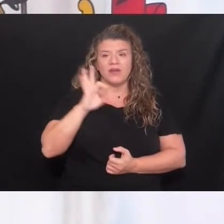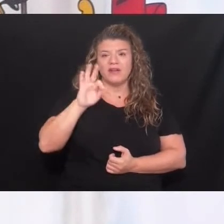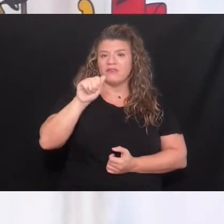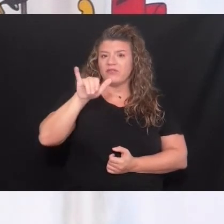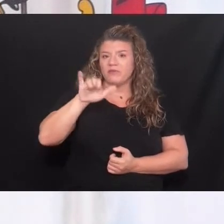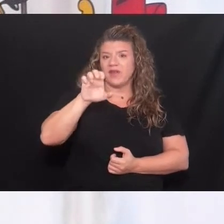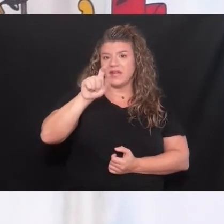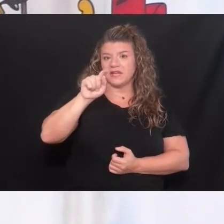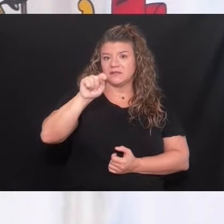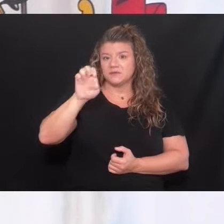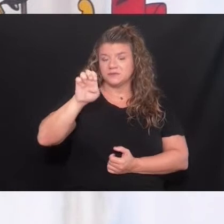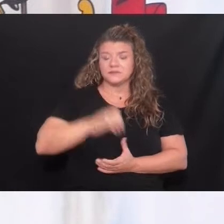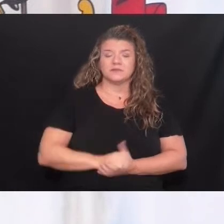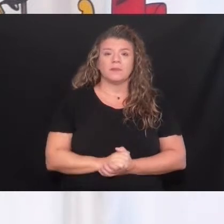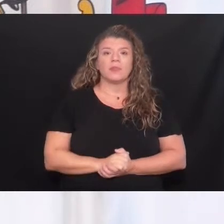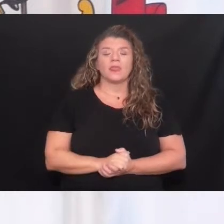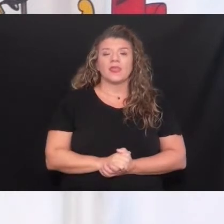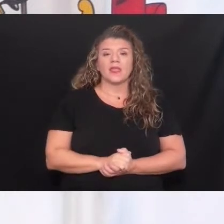Fayette County. The